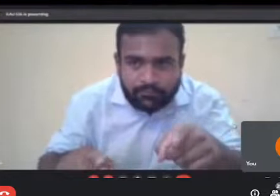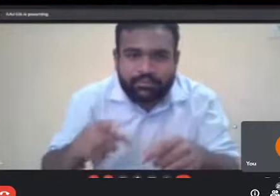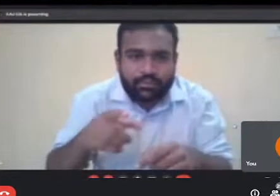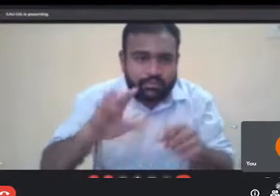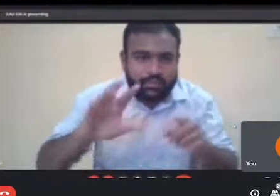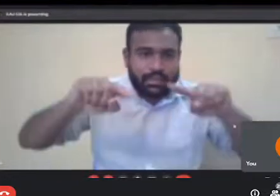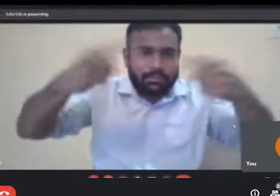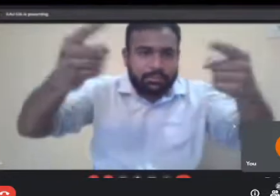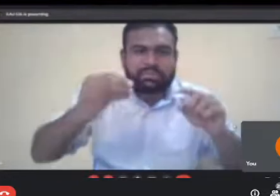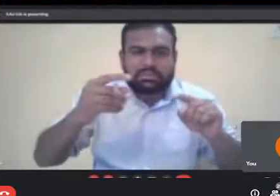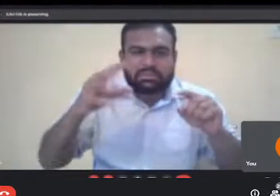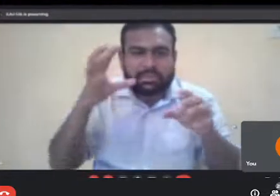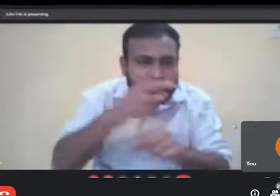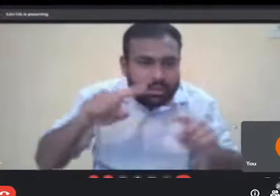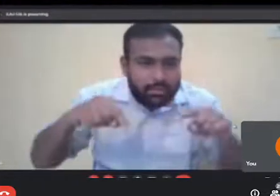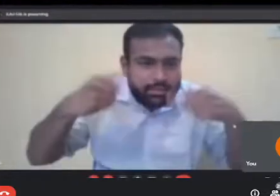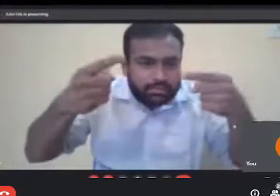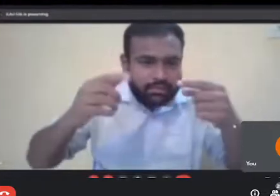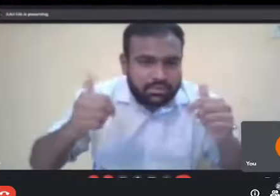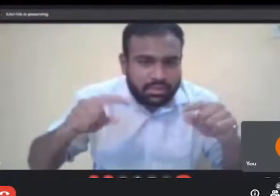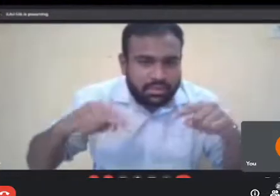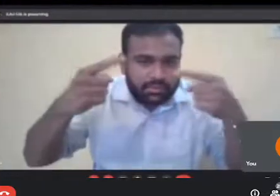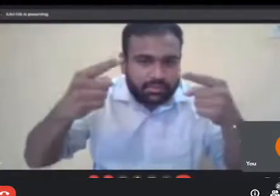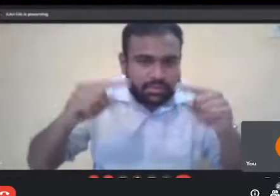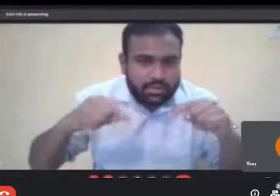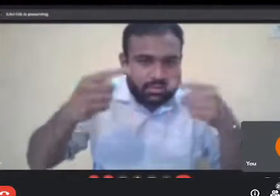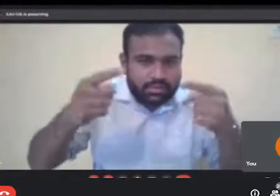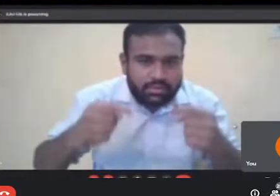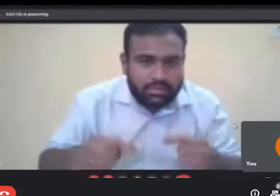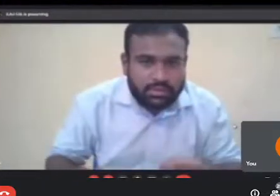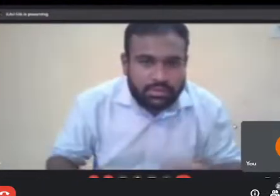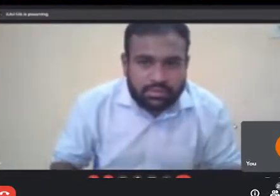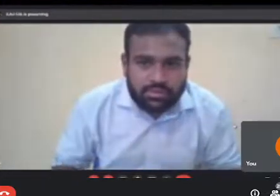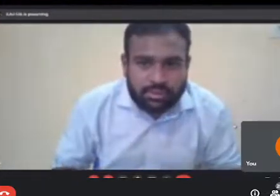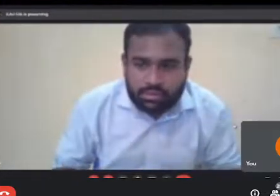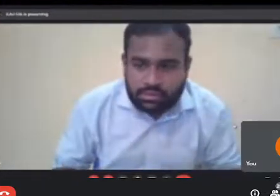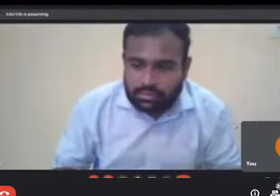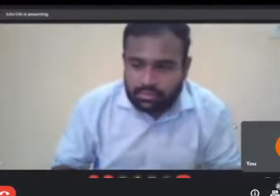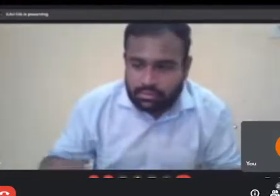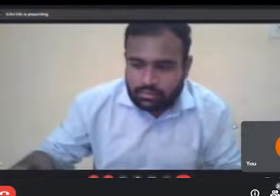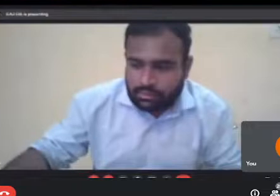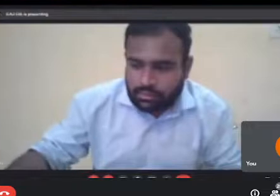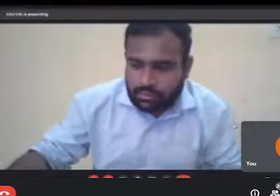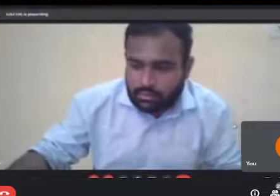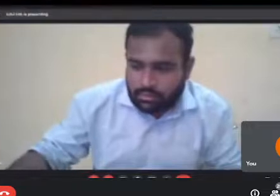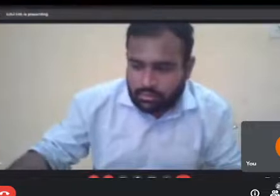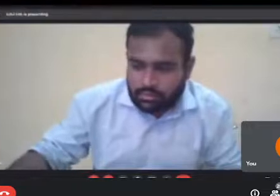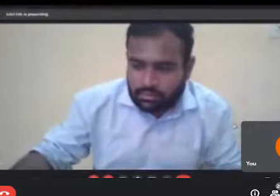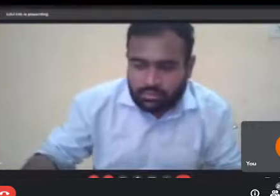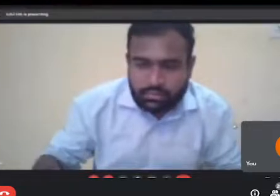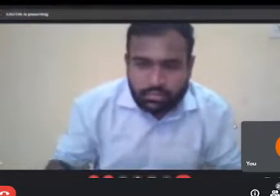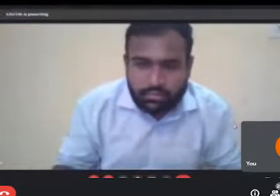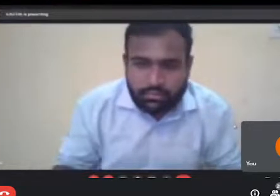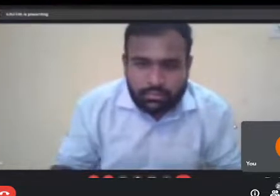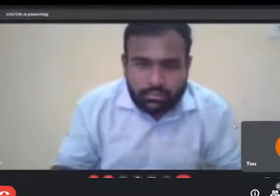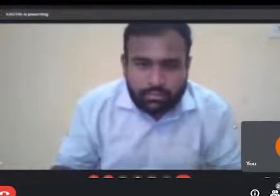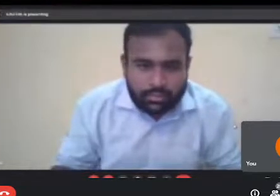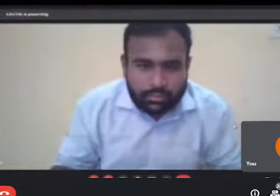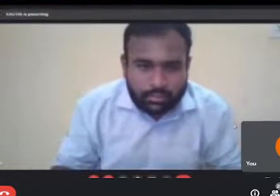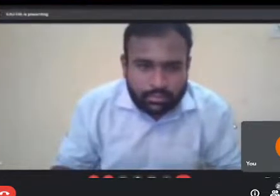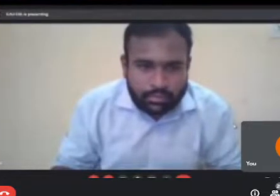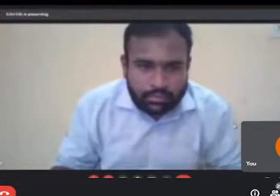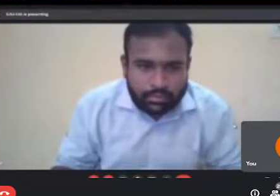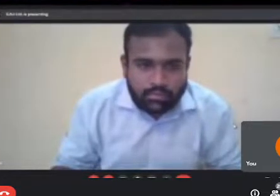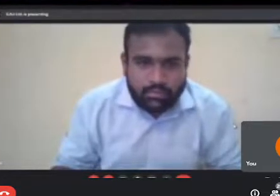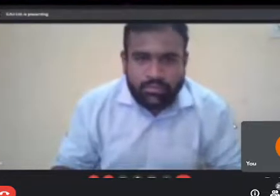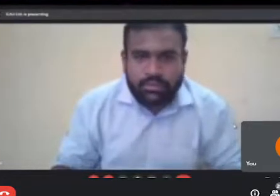Washing hands. Oh, washing hands. I'm sorry. Can we go to another slide? The slide before this, please. Number 13.